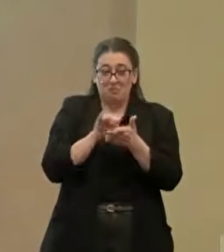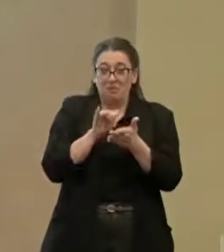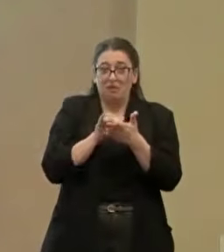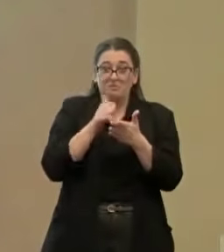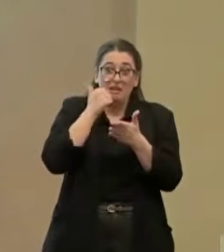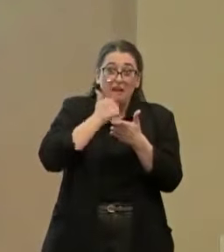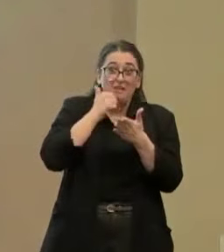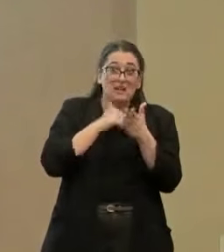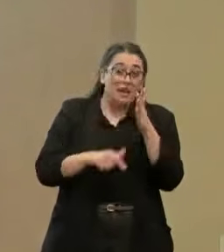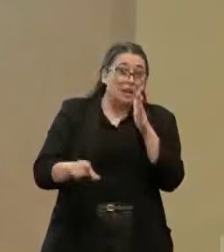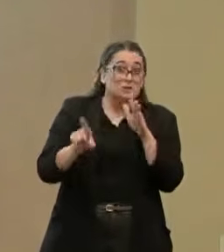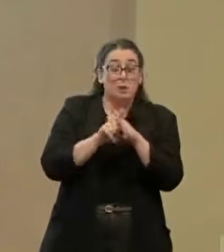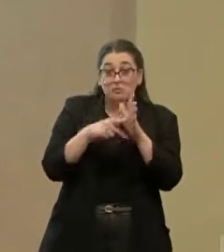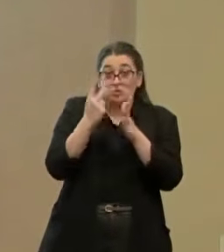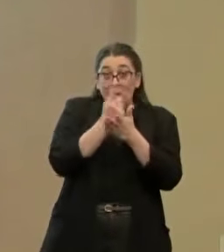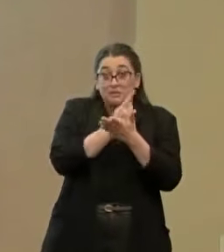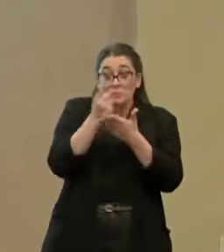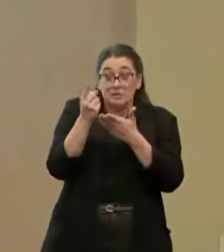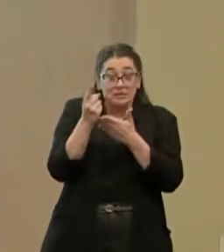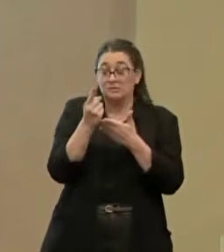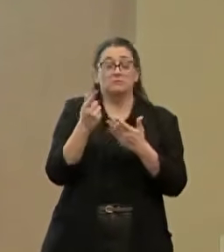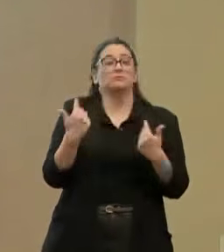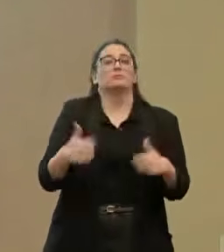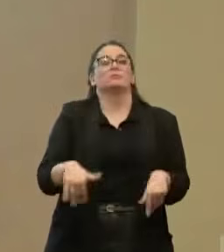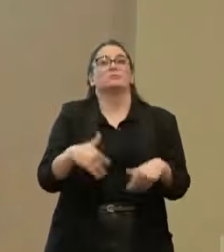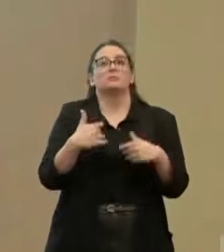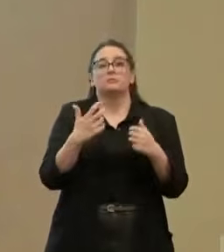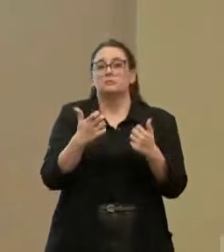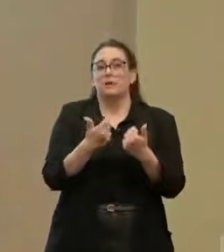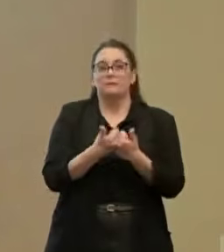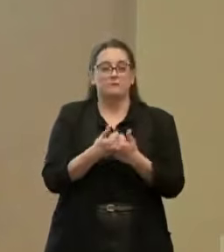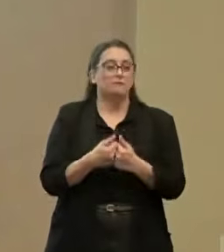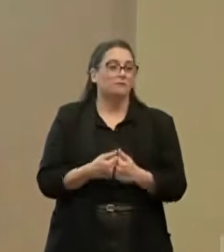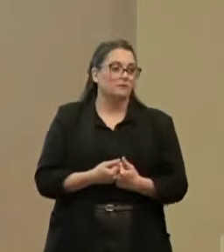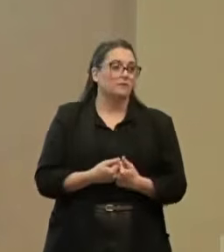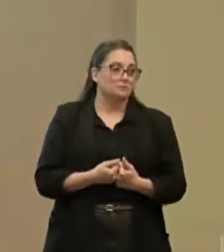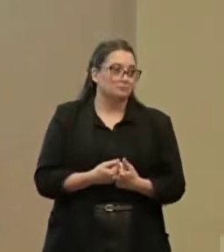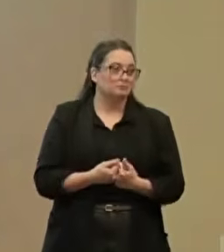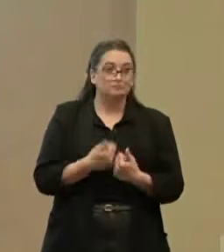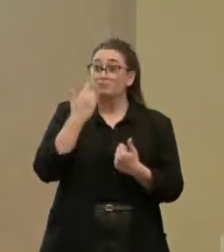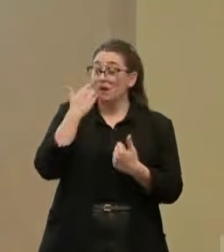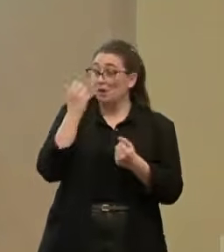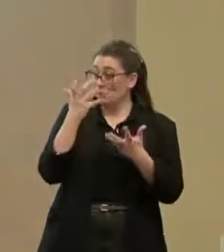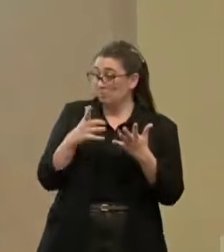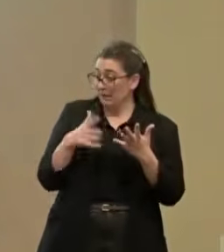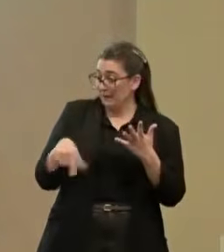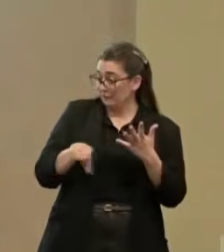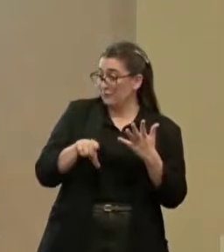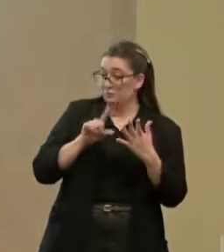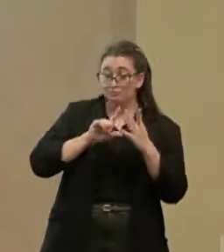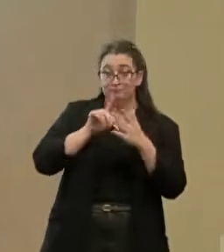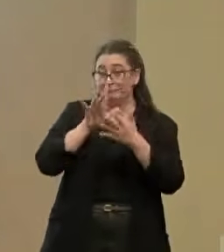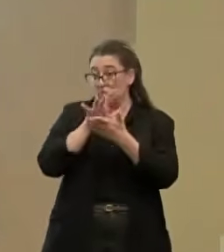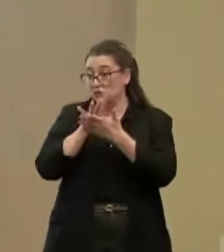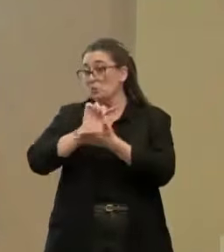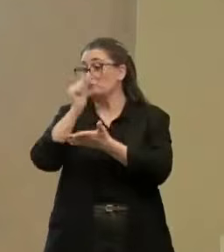every single day, even twice a week. It's like, but I know some of you guys have gone to school and have finished